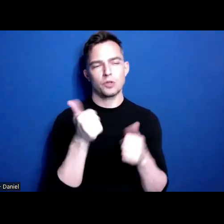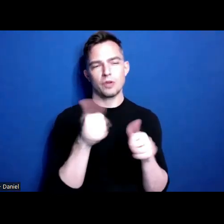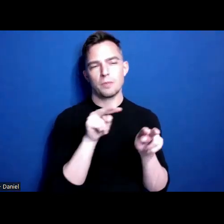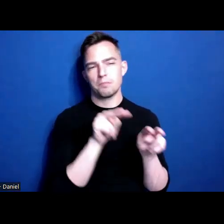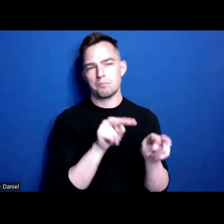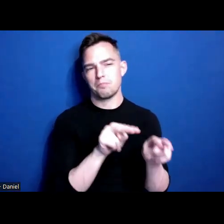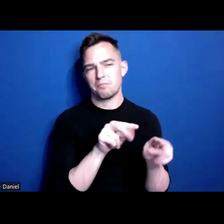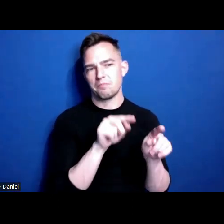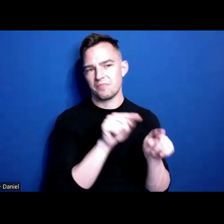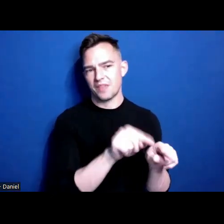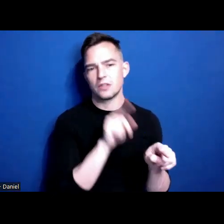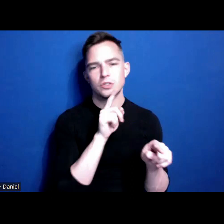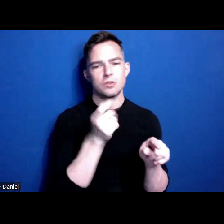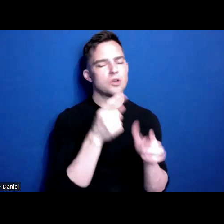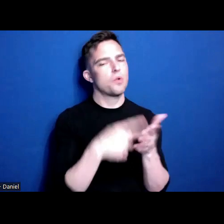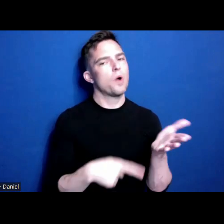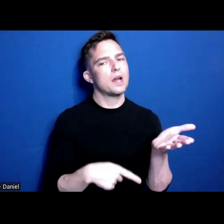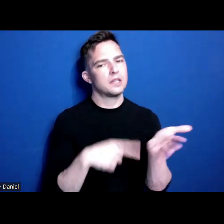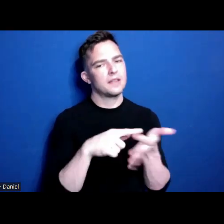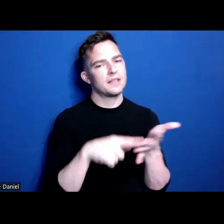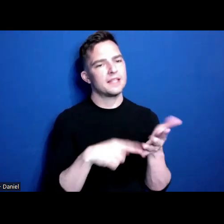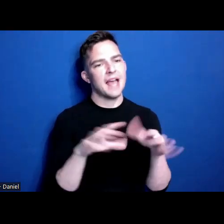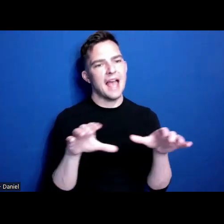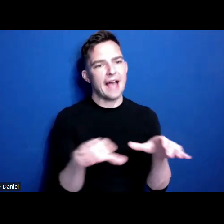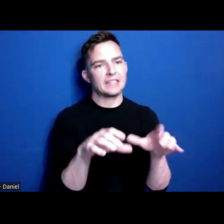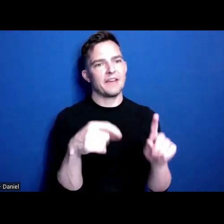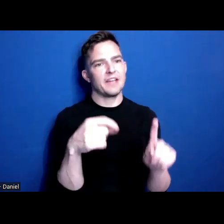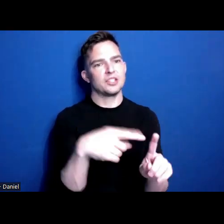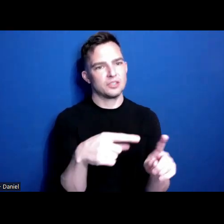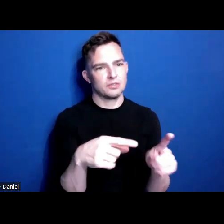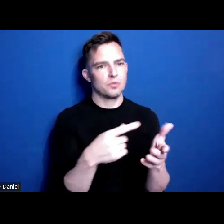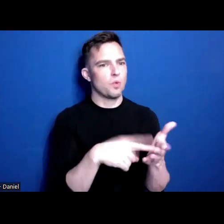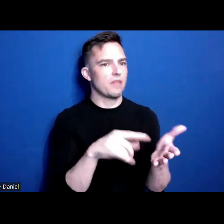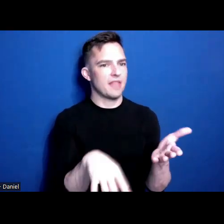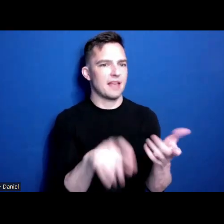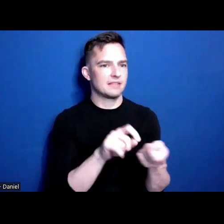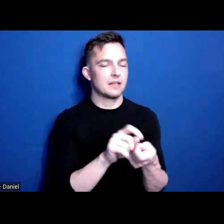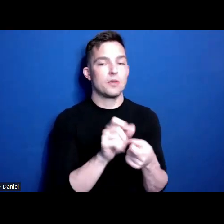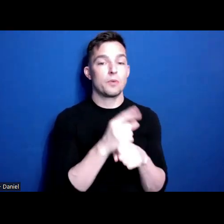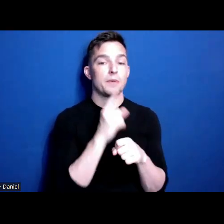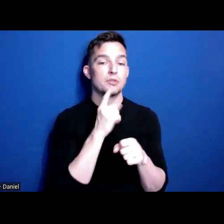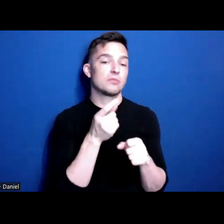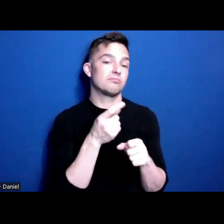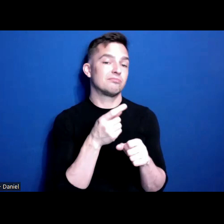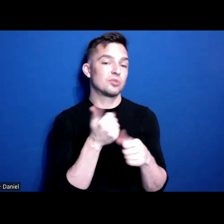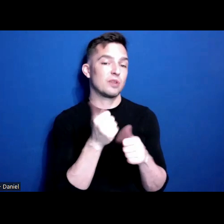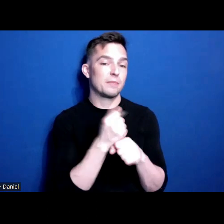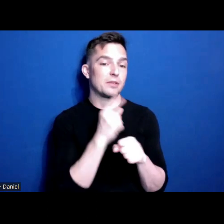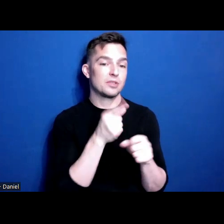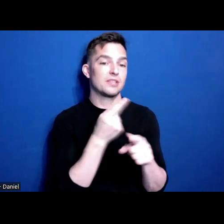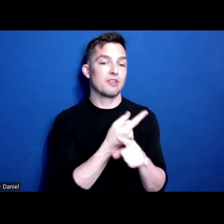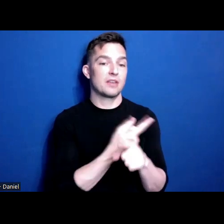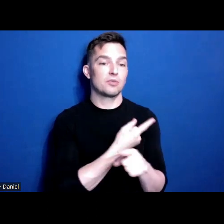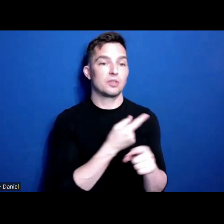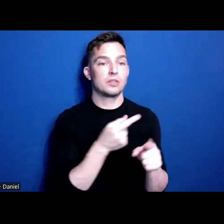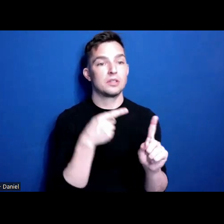to understand what those activations may be. We're trying to ensure that these were accurately deploying our